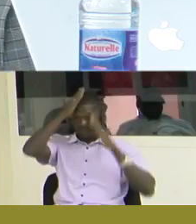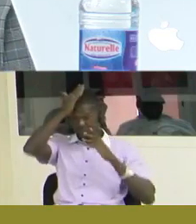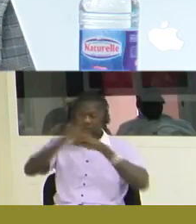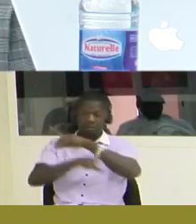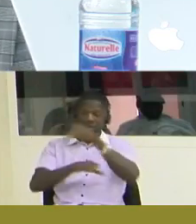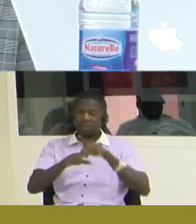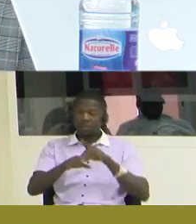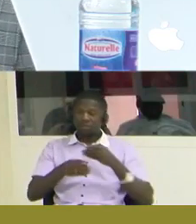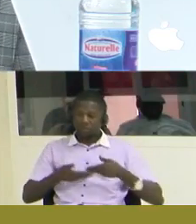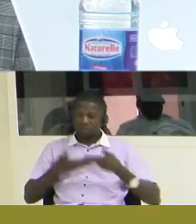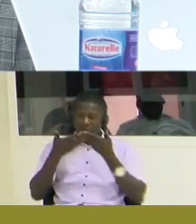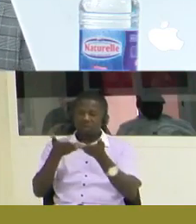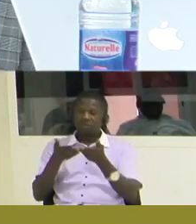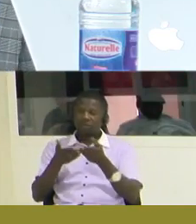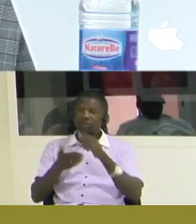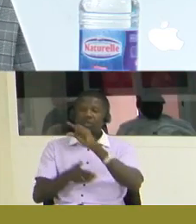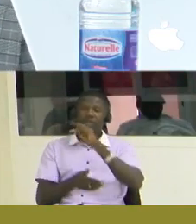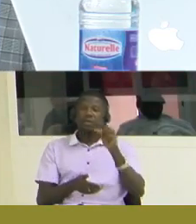include